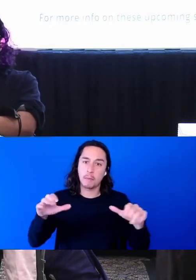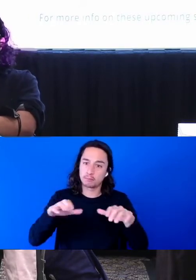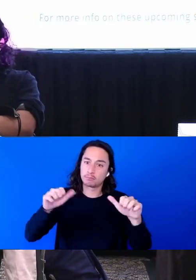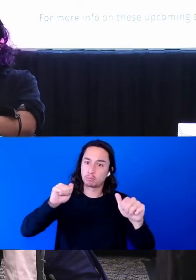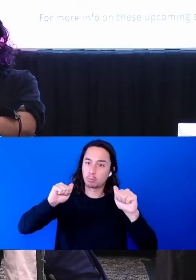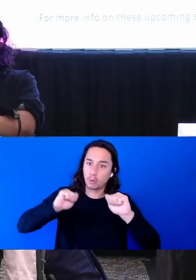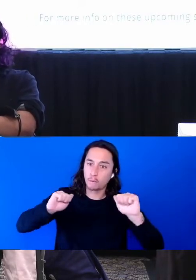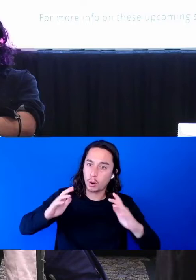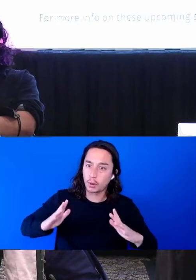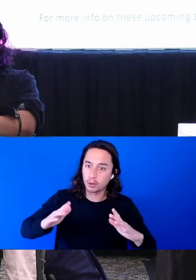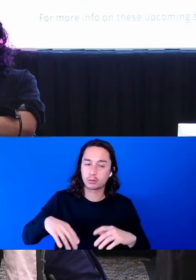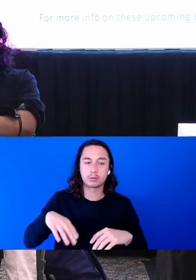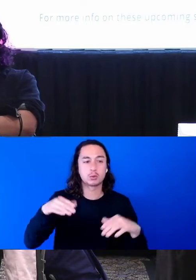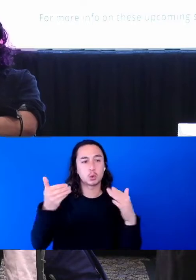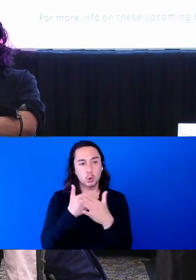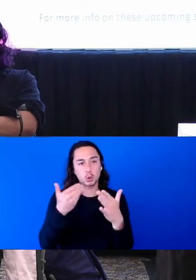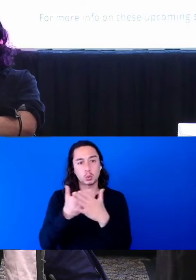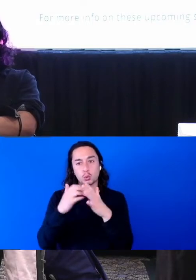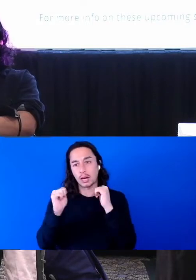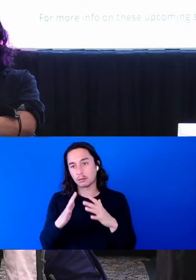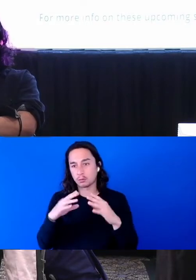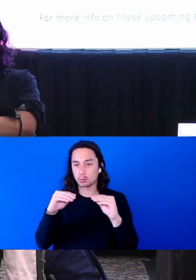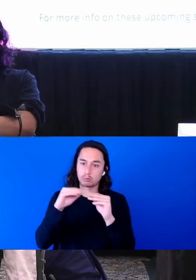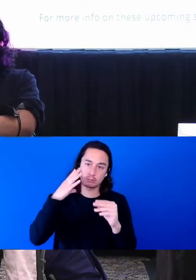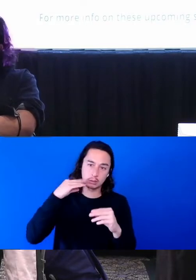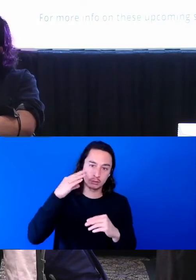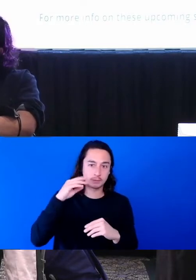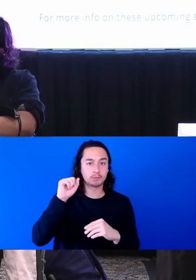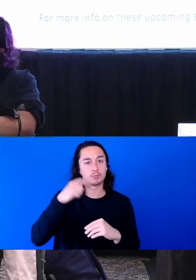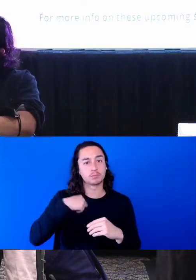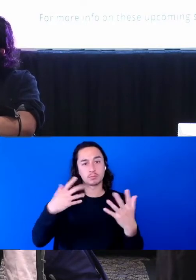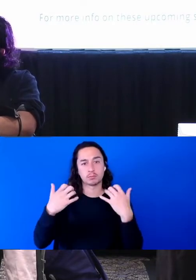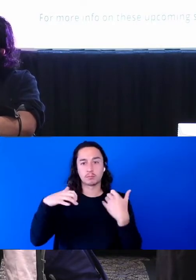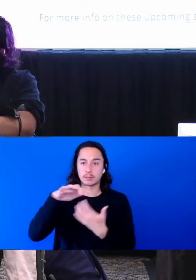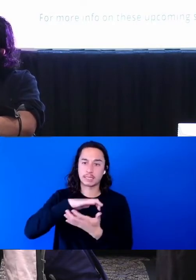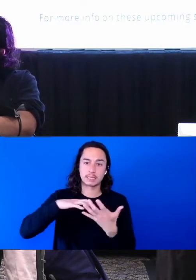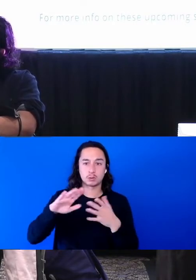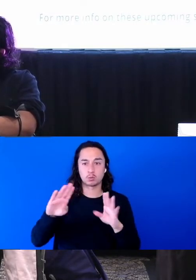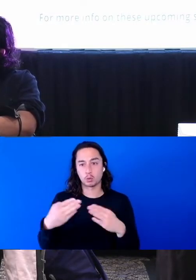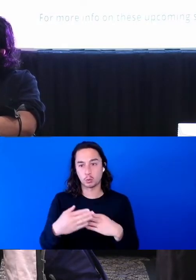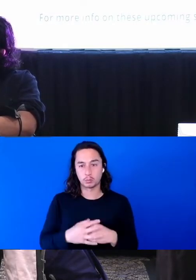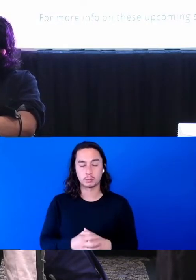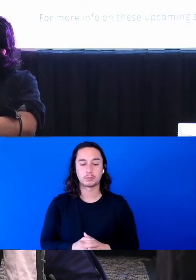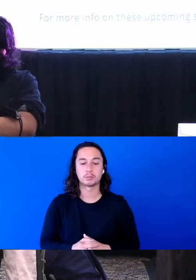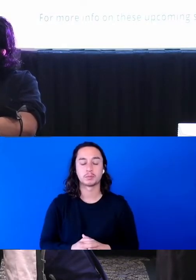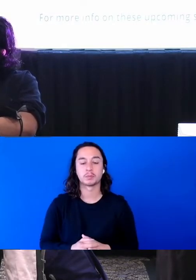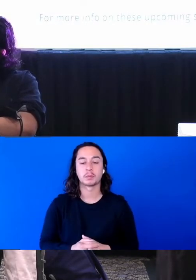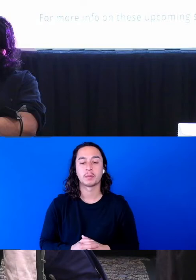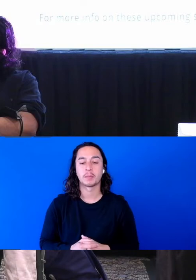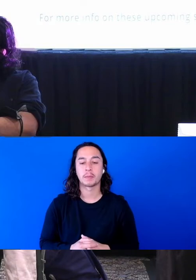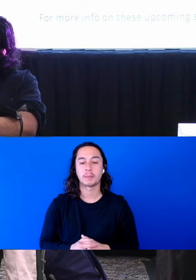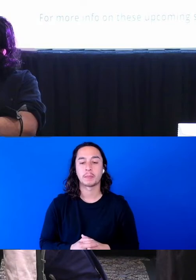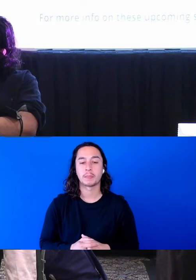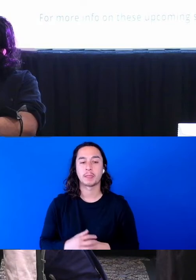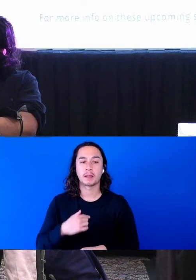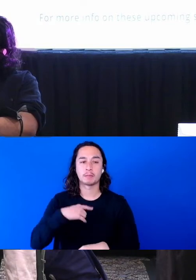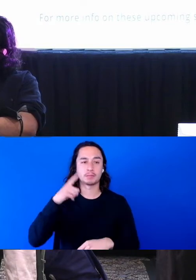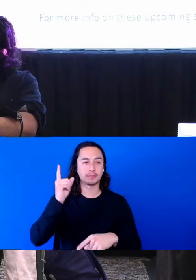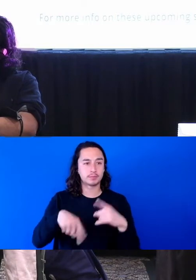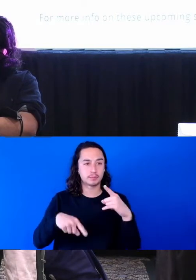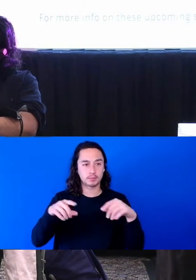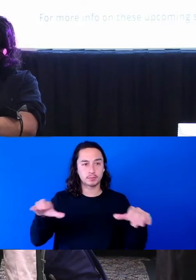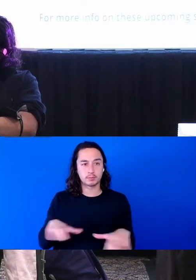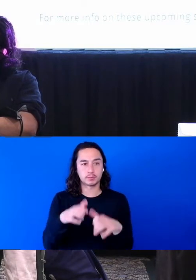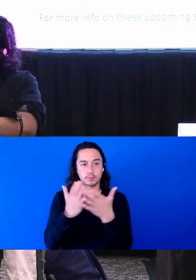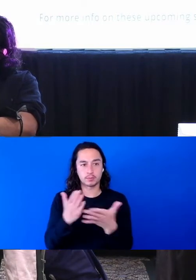newer actors and more experienced actors. So if I want to make these mixed rooms, then I can't do the things that I was